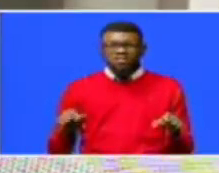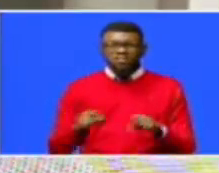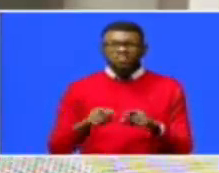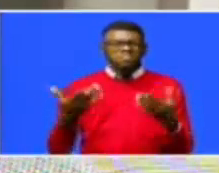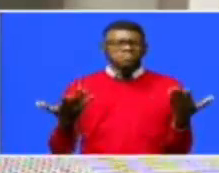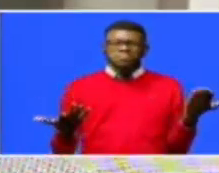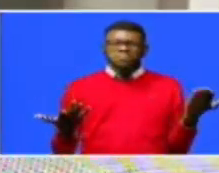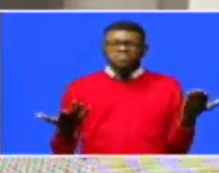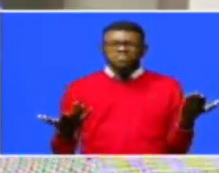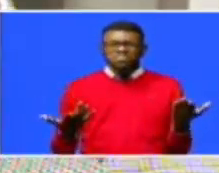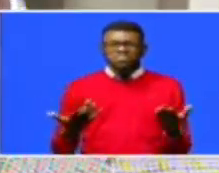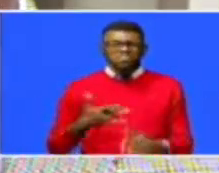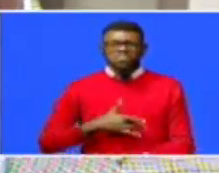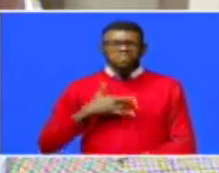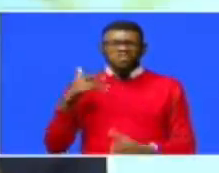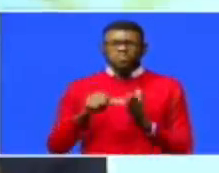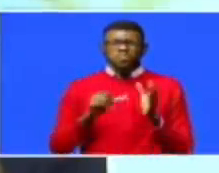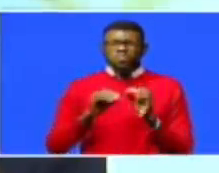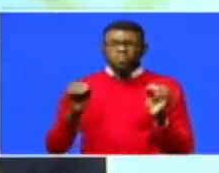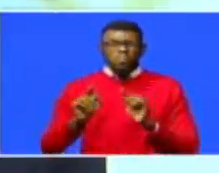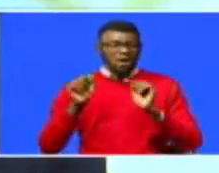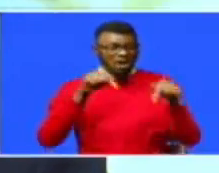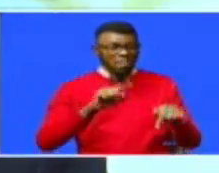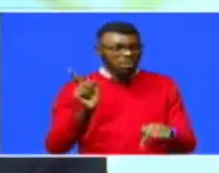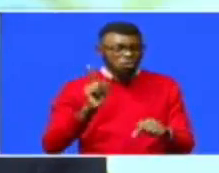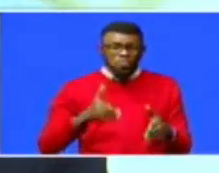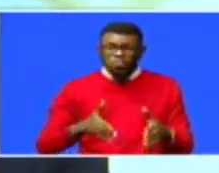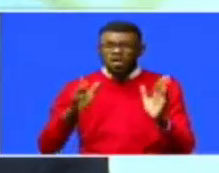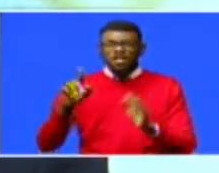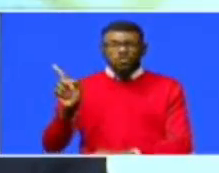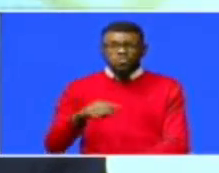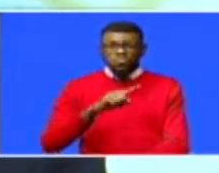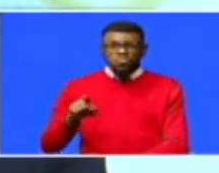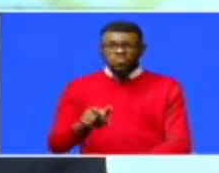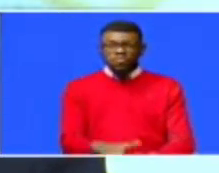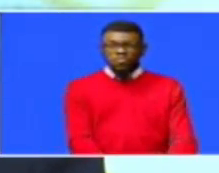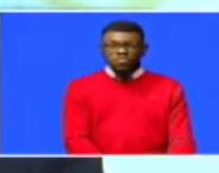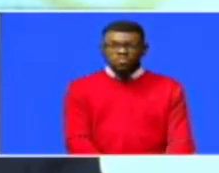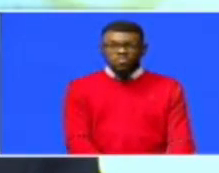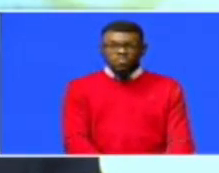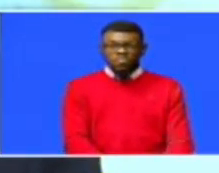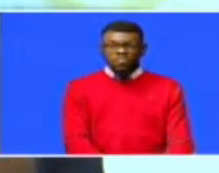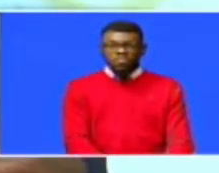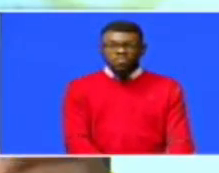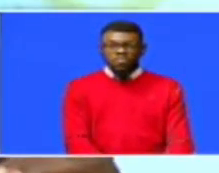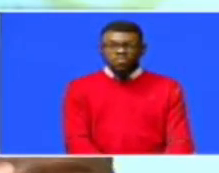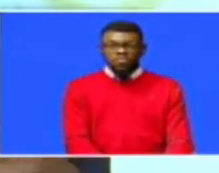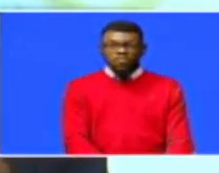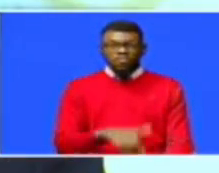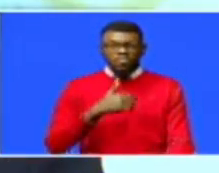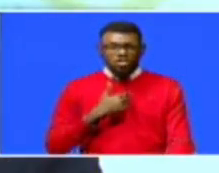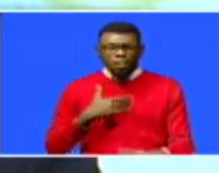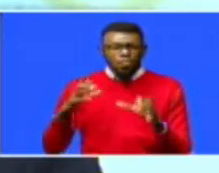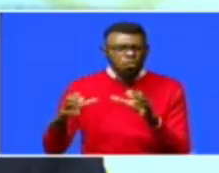presence of their illegal residents in Nairobi. They usually come in beats. Like you might find that there are like